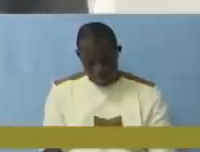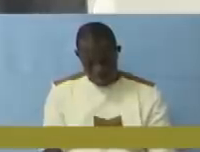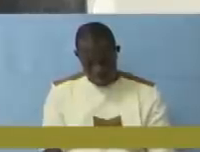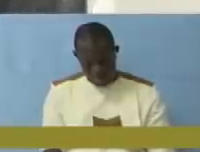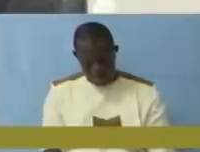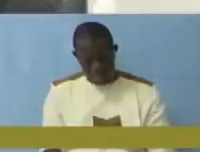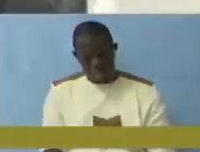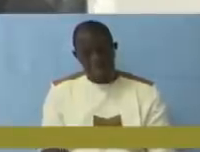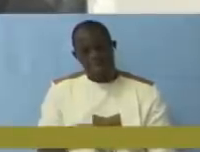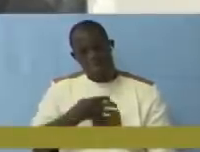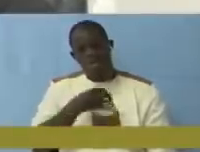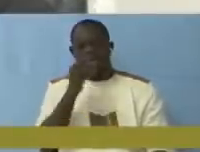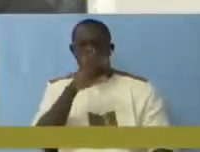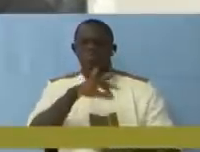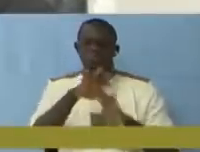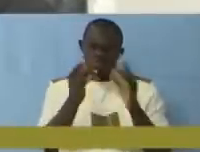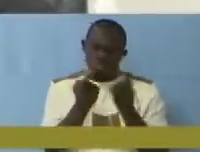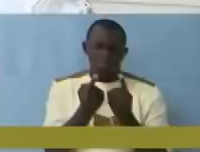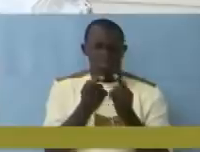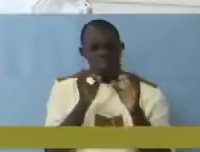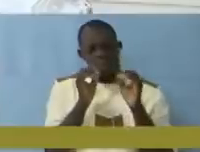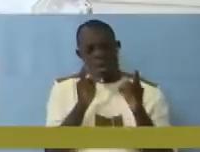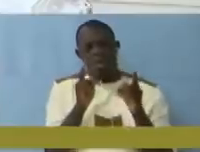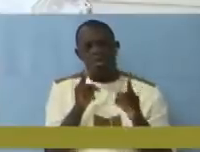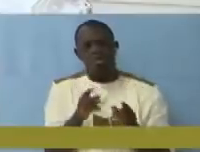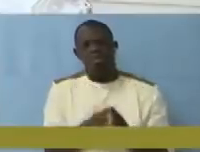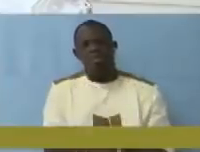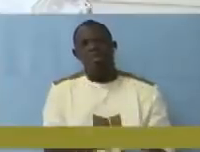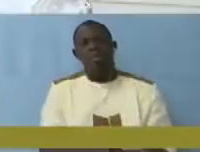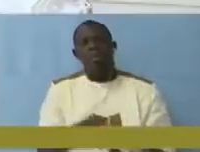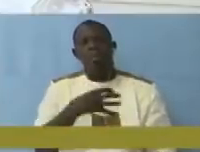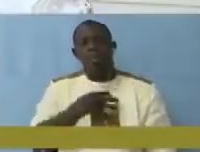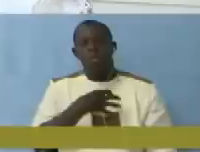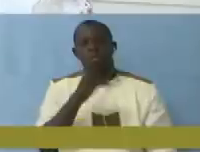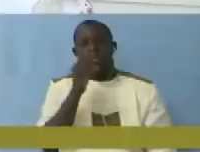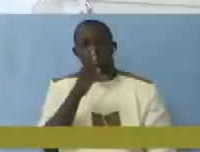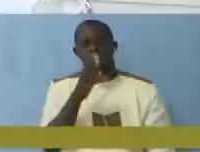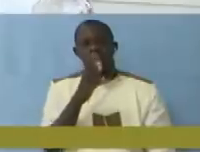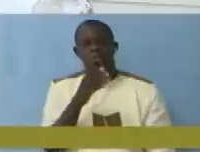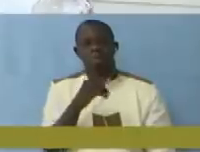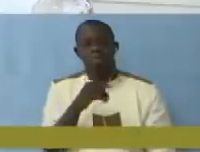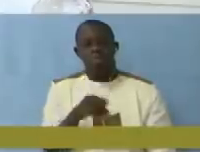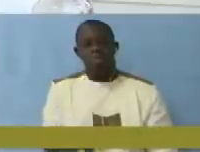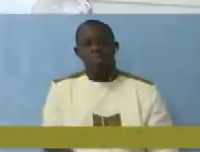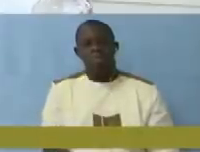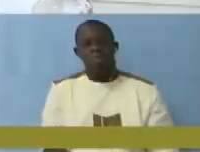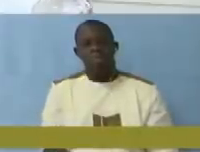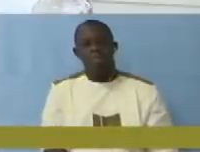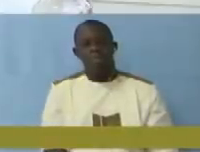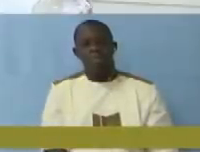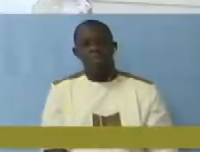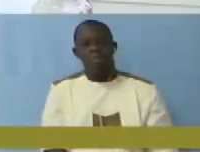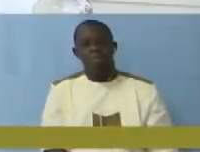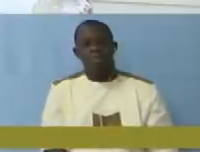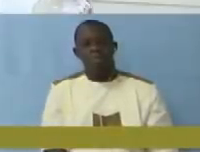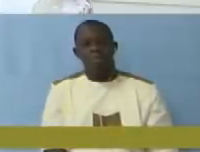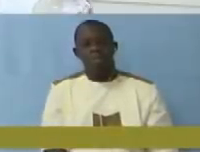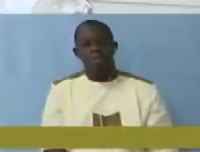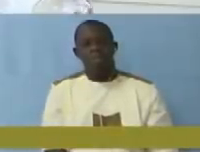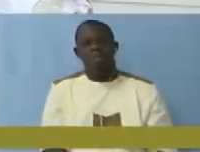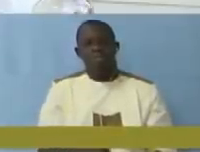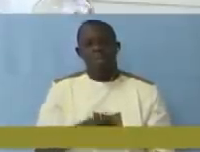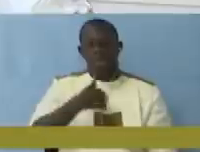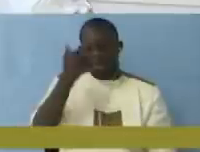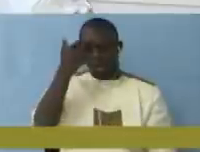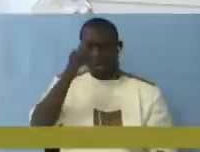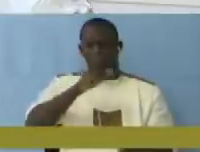Okay. Yeah, please go ahead. I was just going to say, like, I think the best, because the organization is still